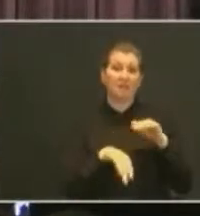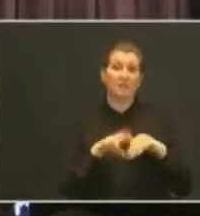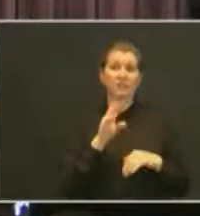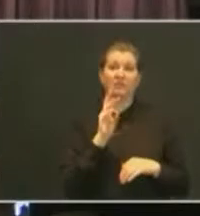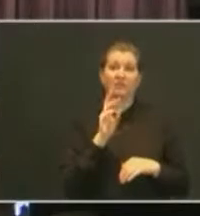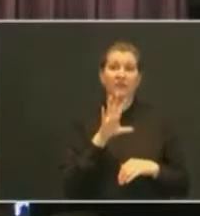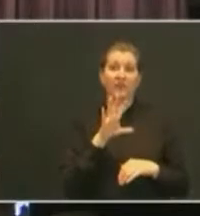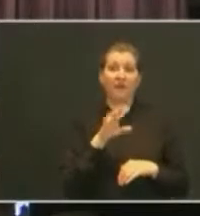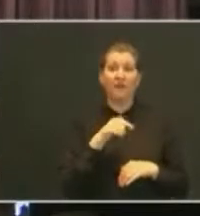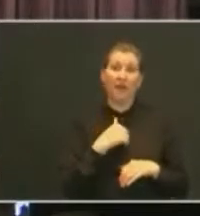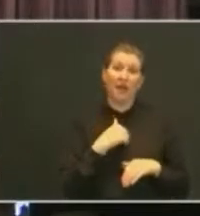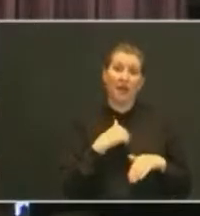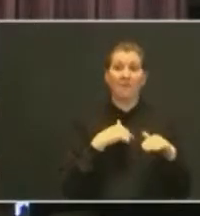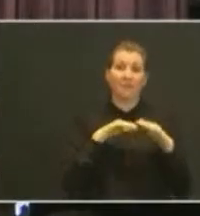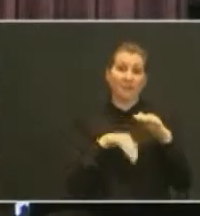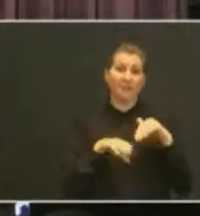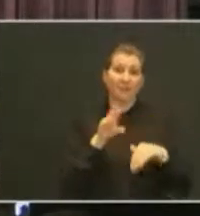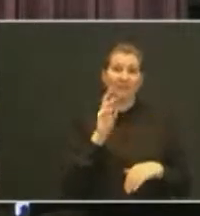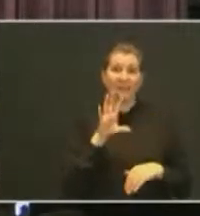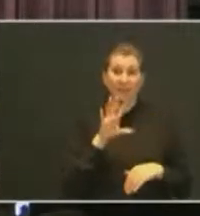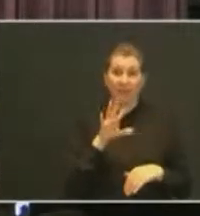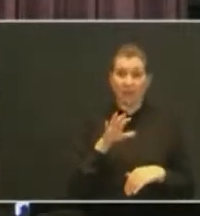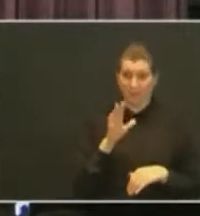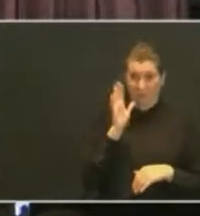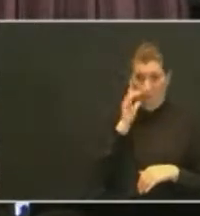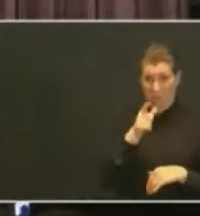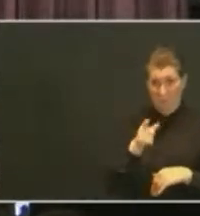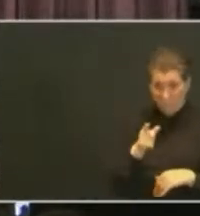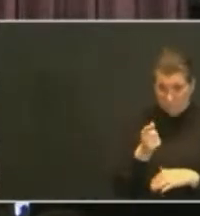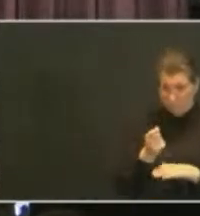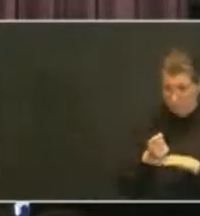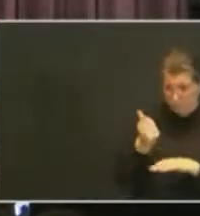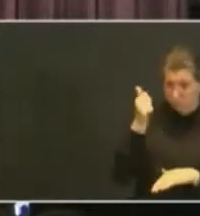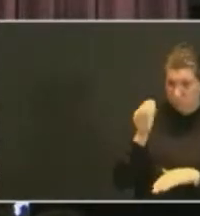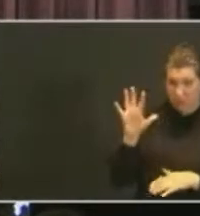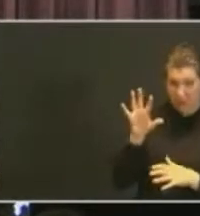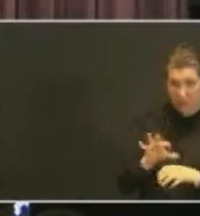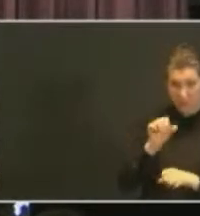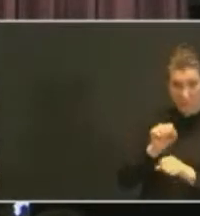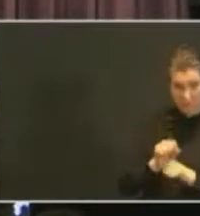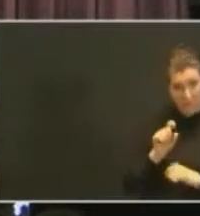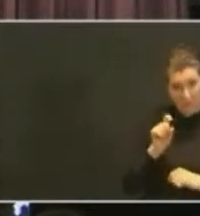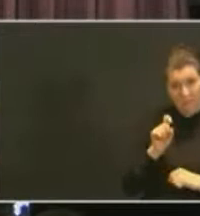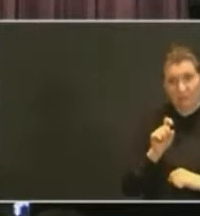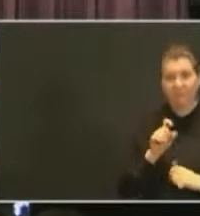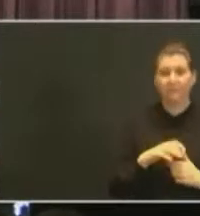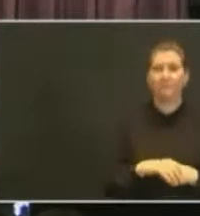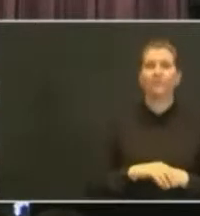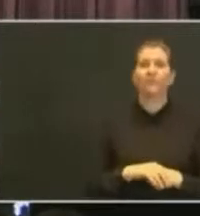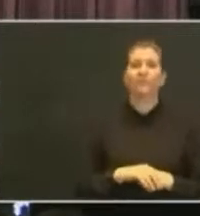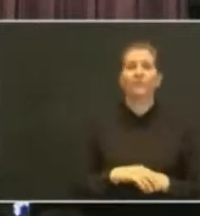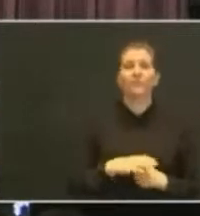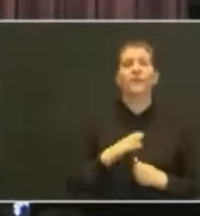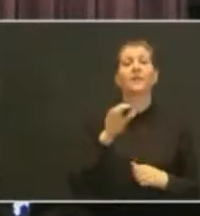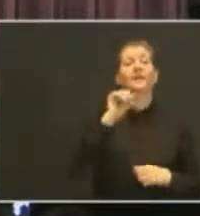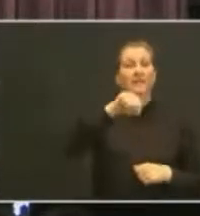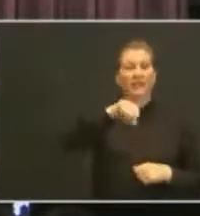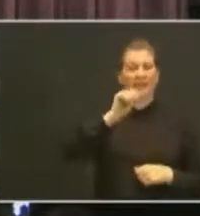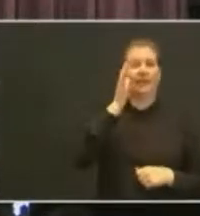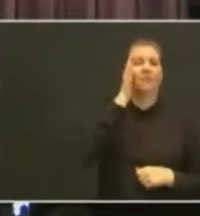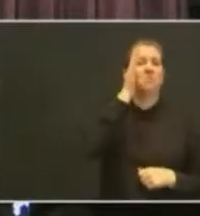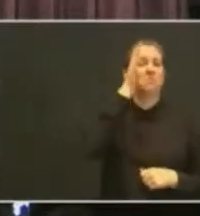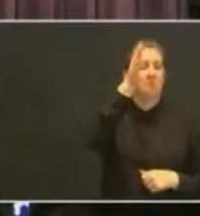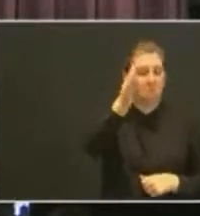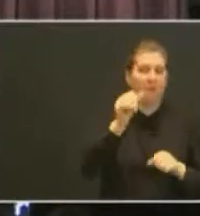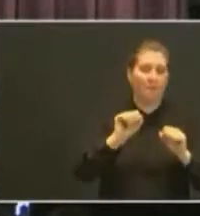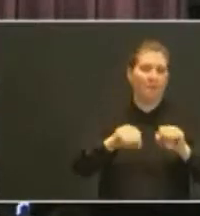age of 65, you will just be deleting their appointments and communicating that with them ahead of time before they go to these clinics. Right, we have the capacity to do that. One follow-up question